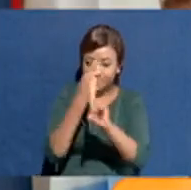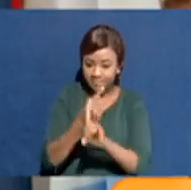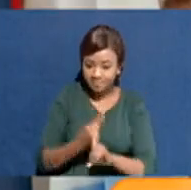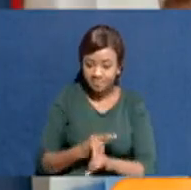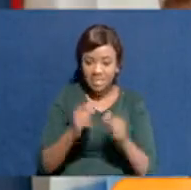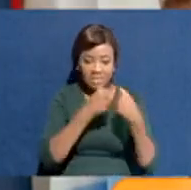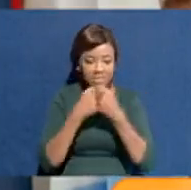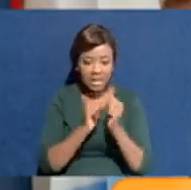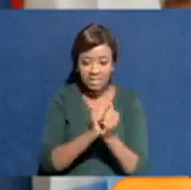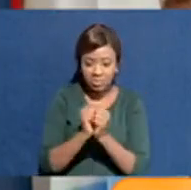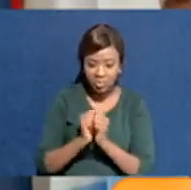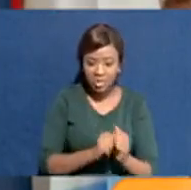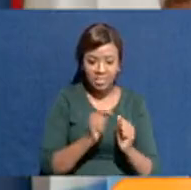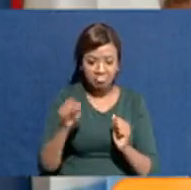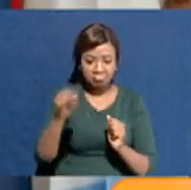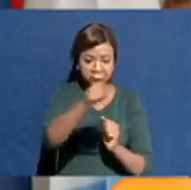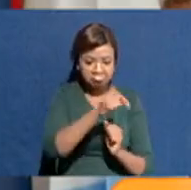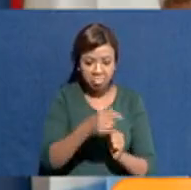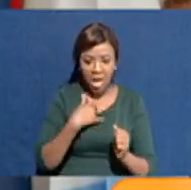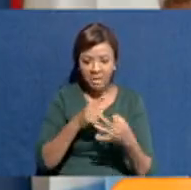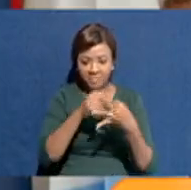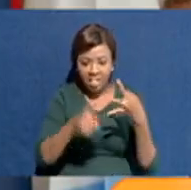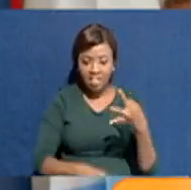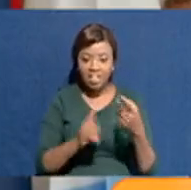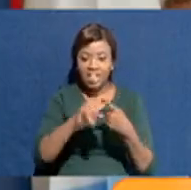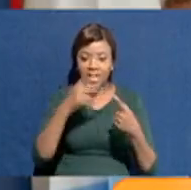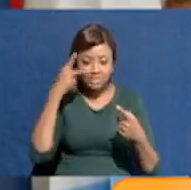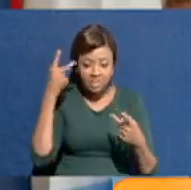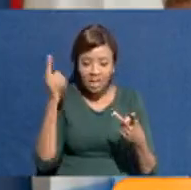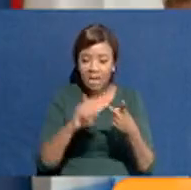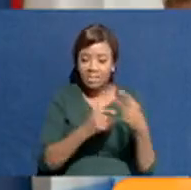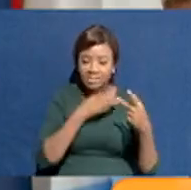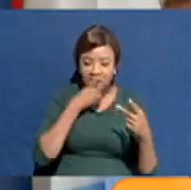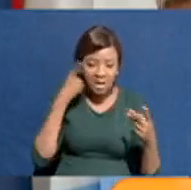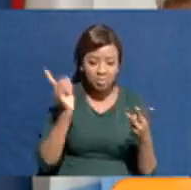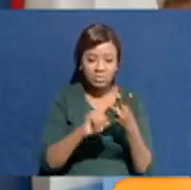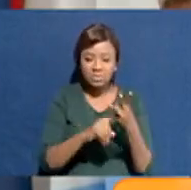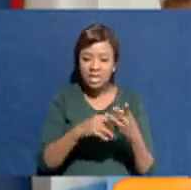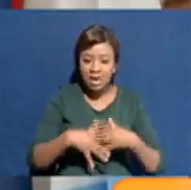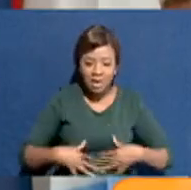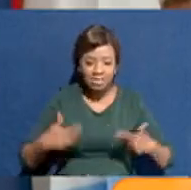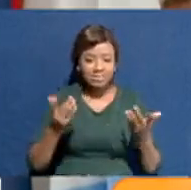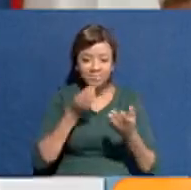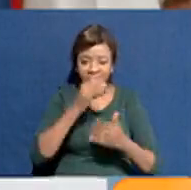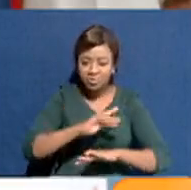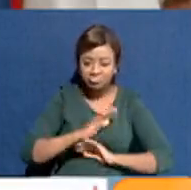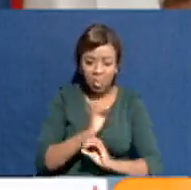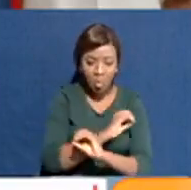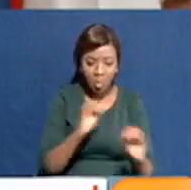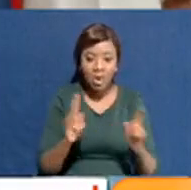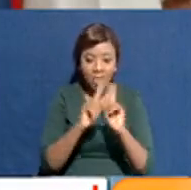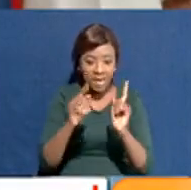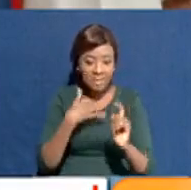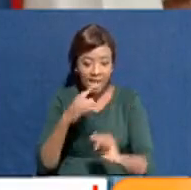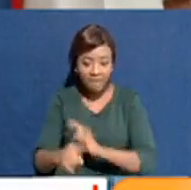drought, resource conflicts, armed proliferation, terrorism. But you also have so much that is good and positive together, and it